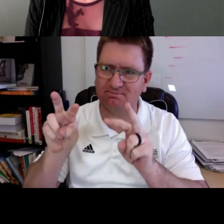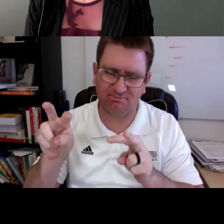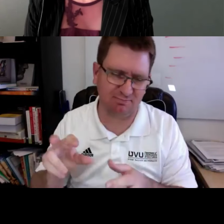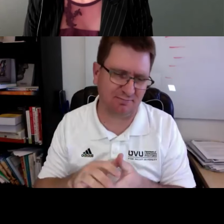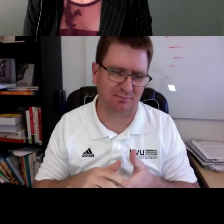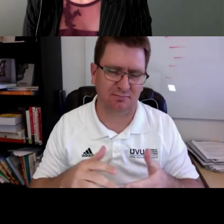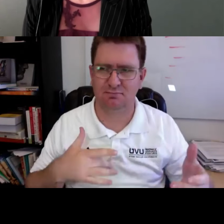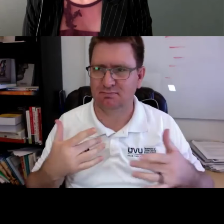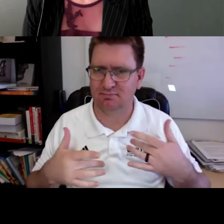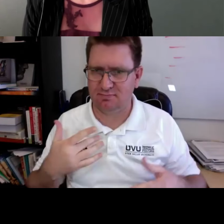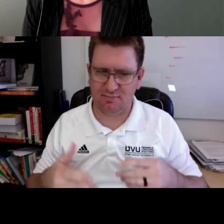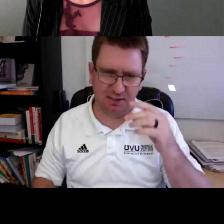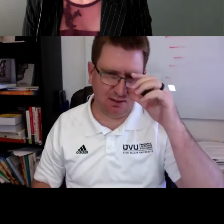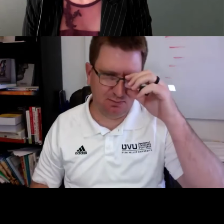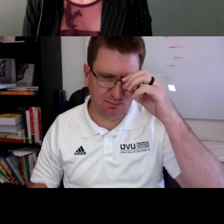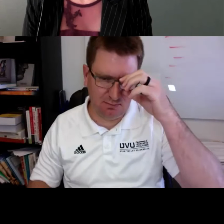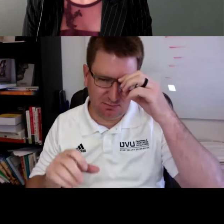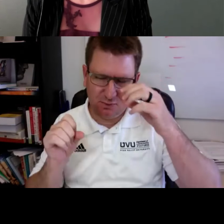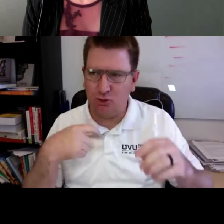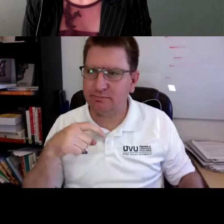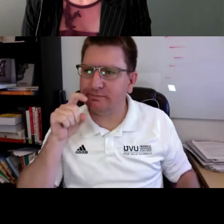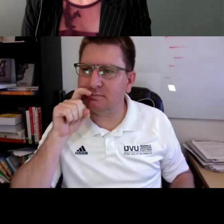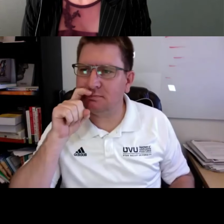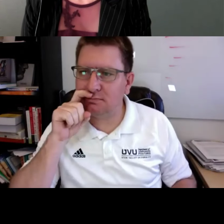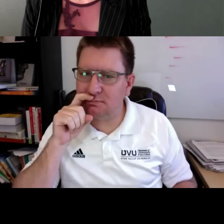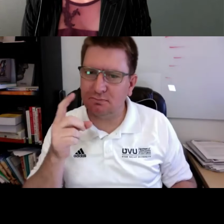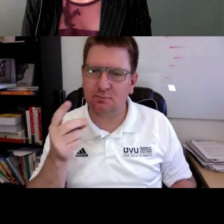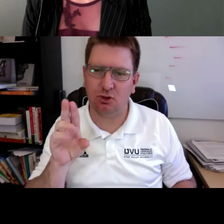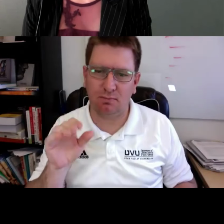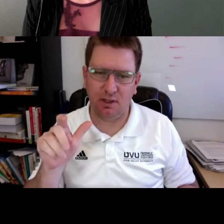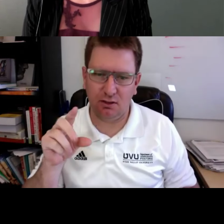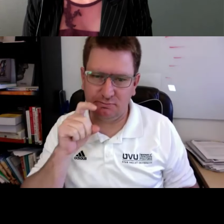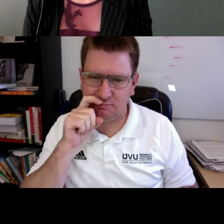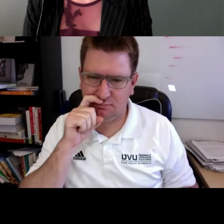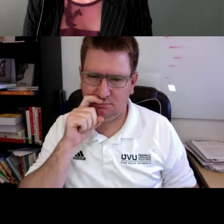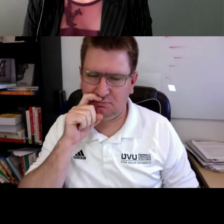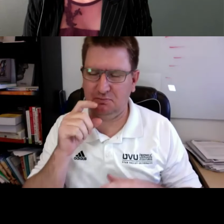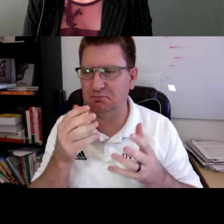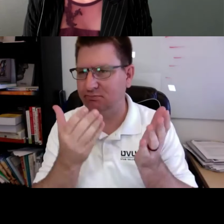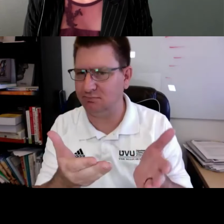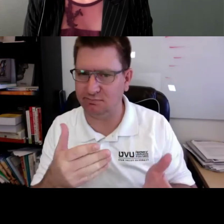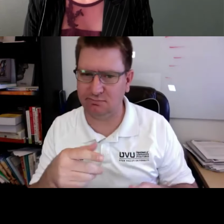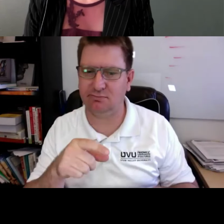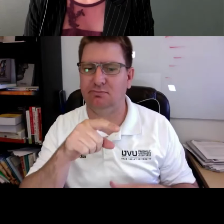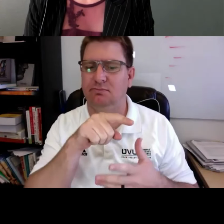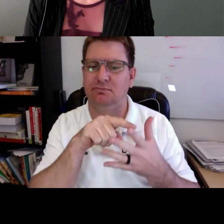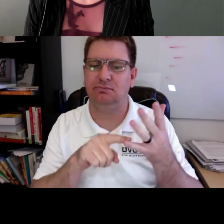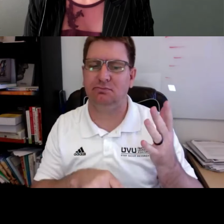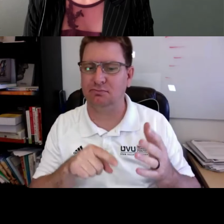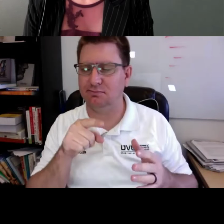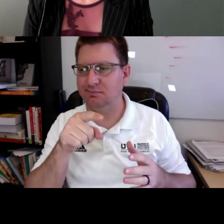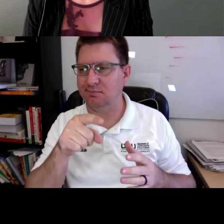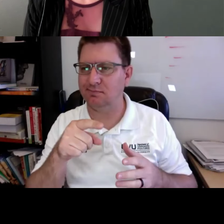dialogue with you and your students. I'm really looking forward to this. I'm super excited. So I'm Dr. Ballard. This is my name